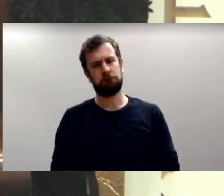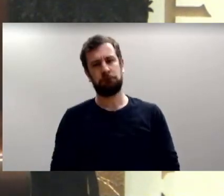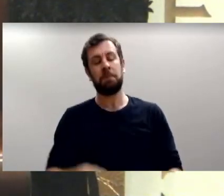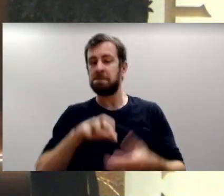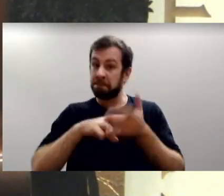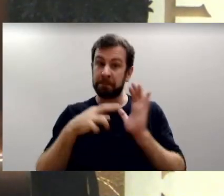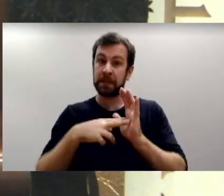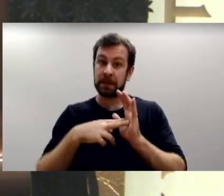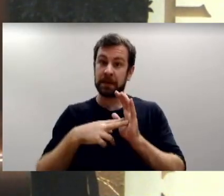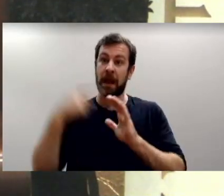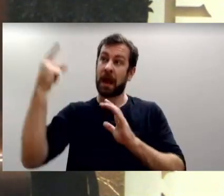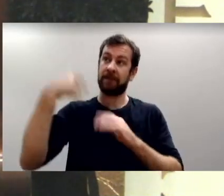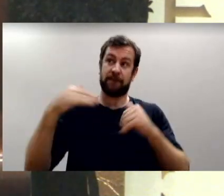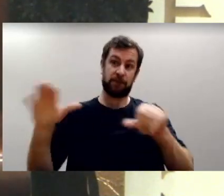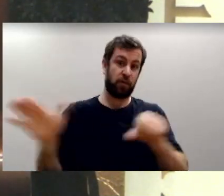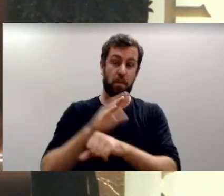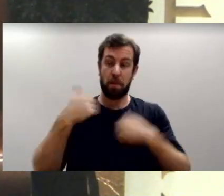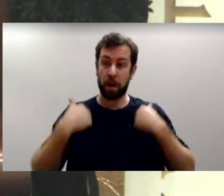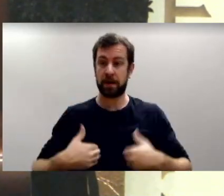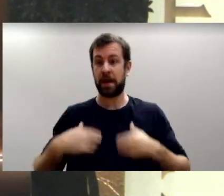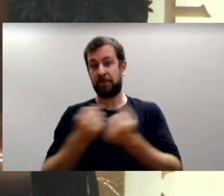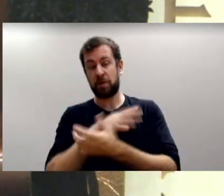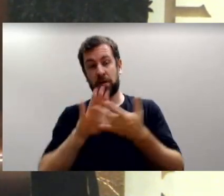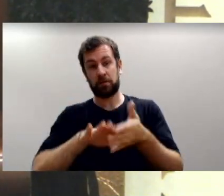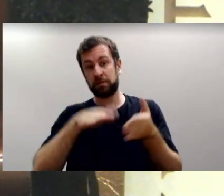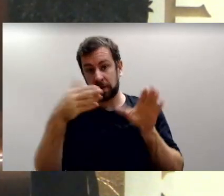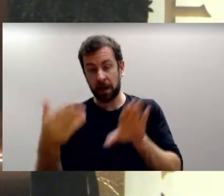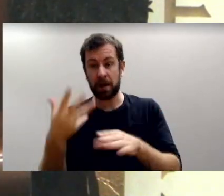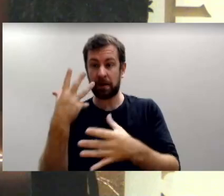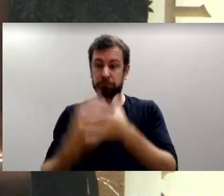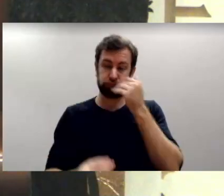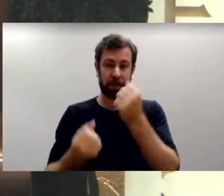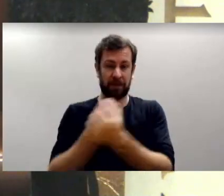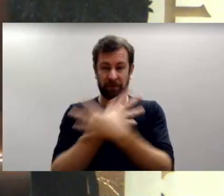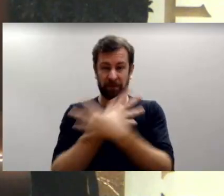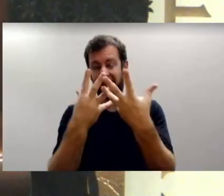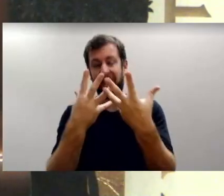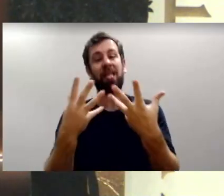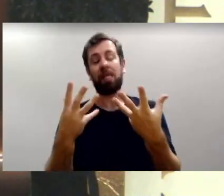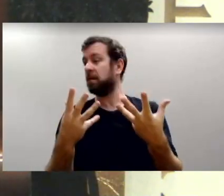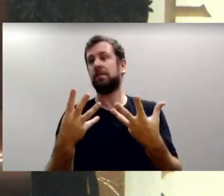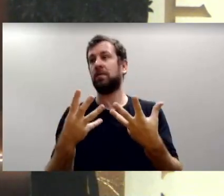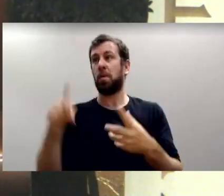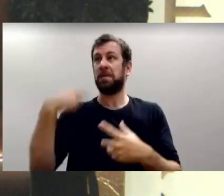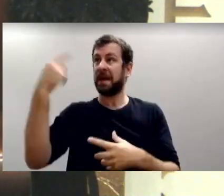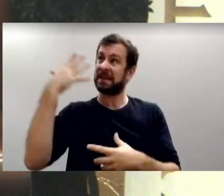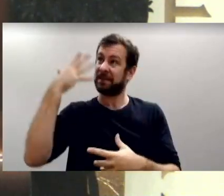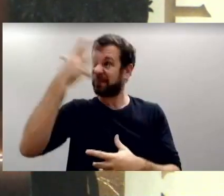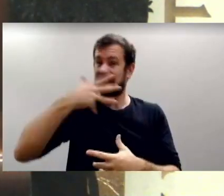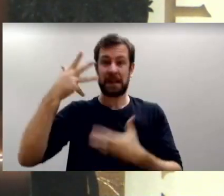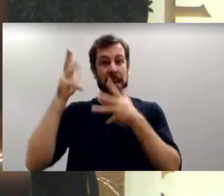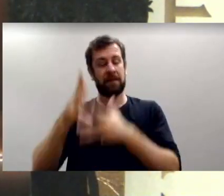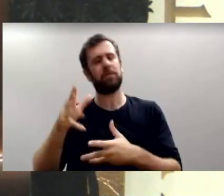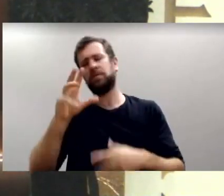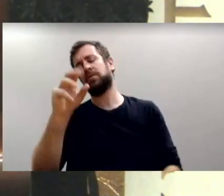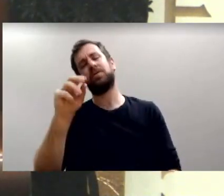you know, he has a full body and everything will perish, even his limbs will die, other than his face. No, there wajh means the essence and